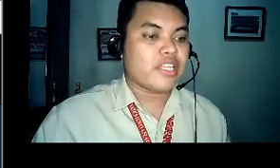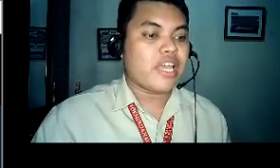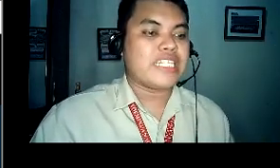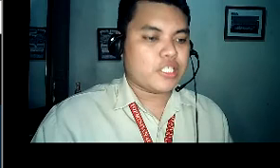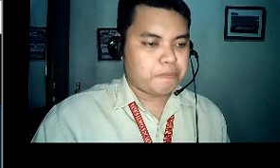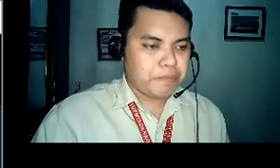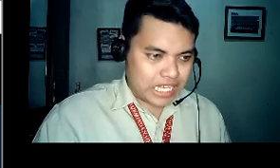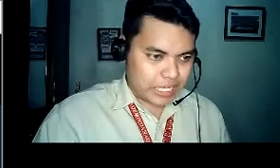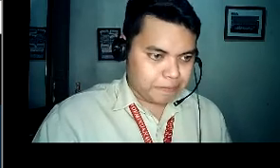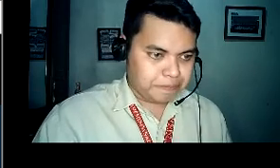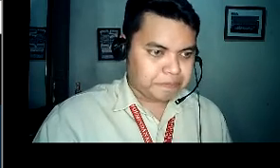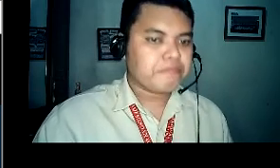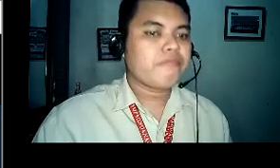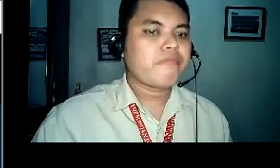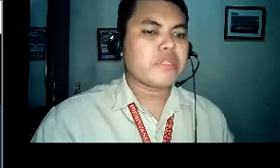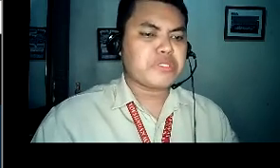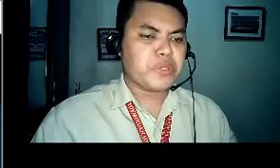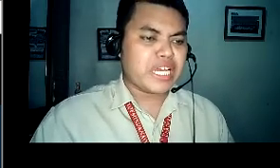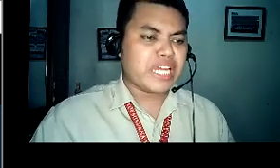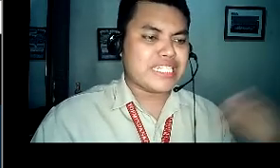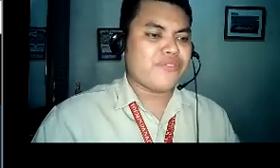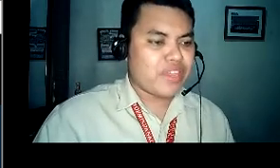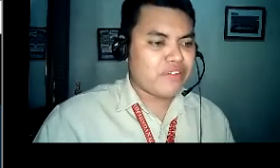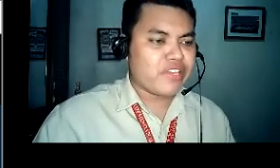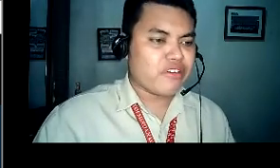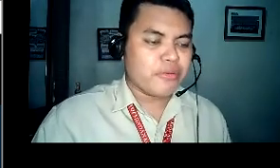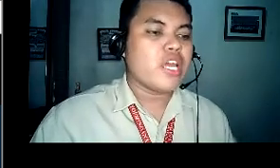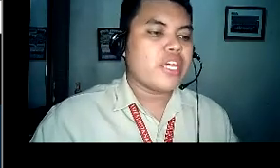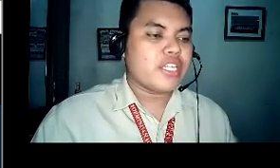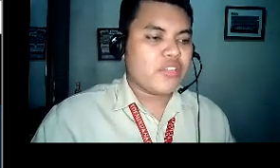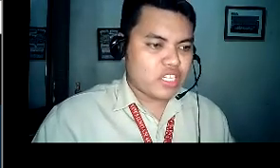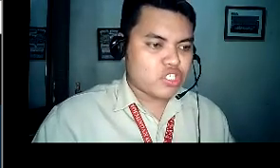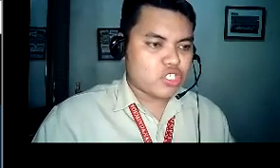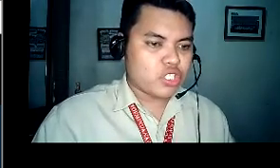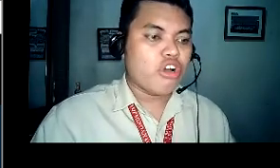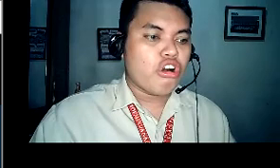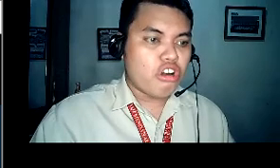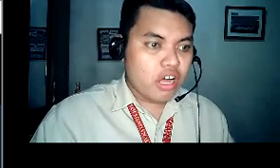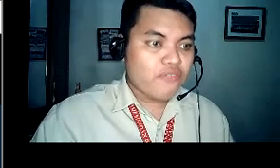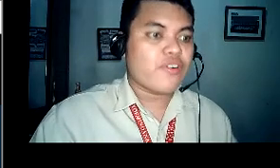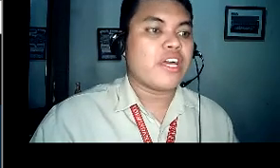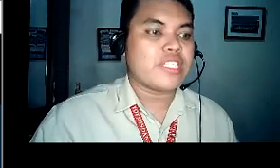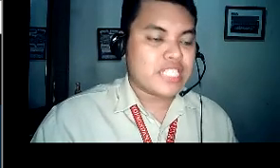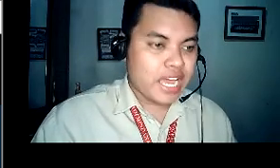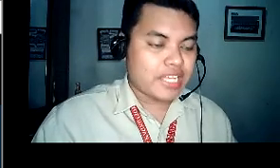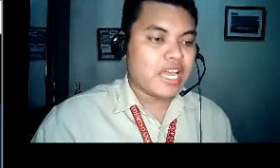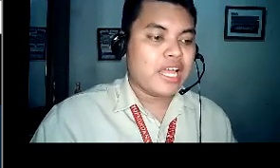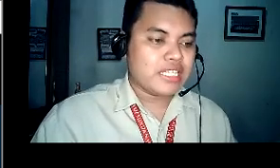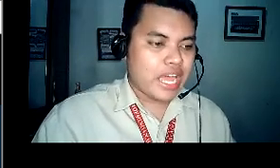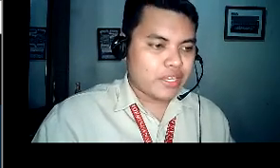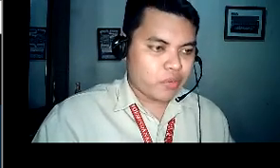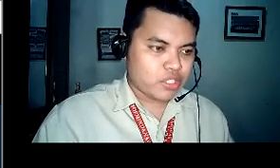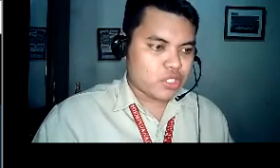cannot speak. So that is the very common definition of